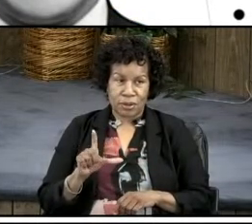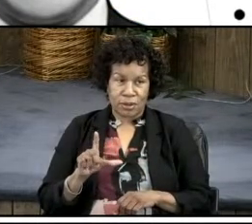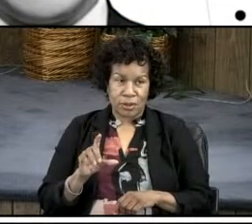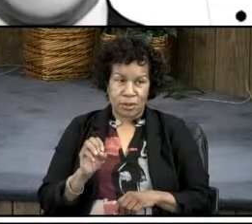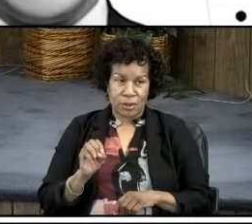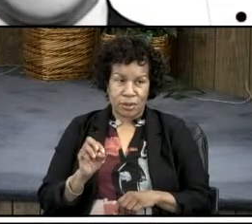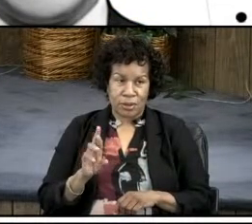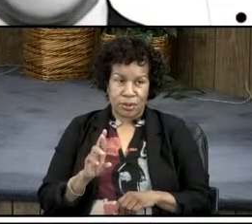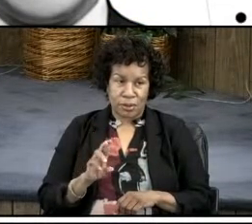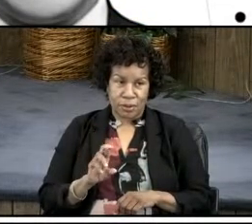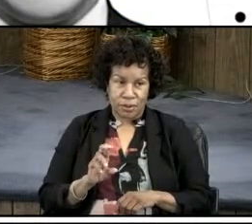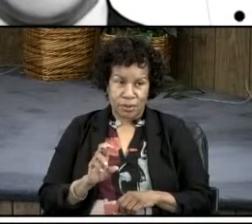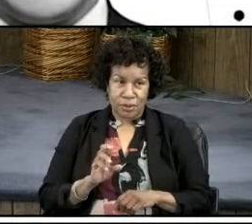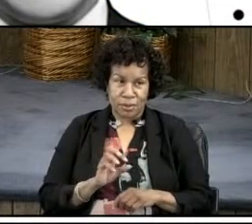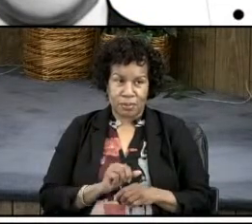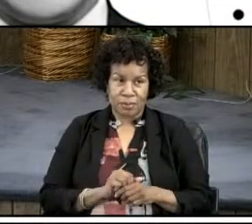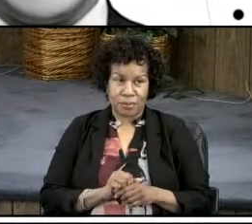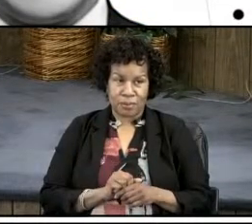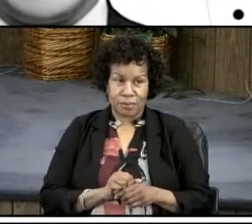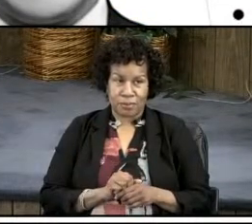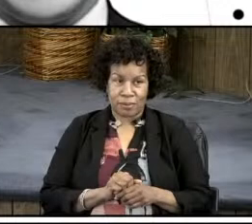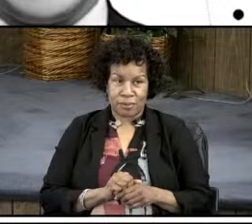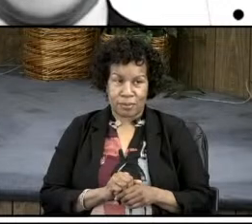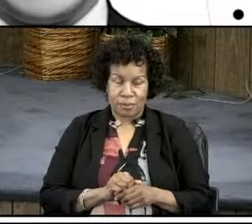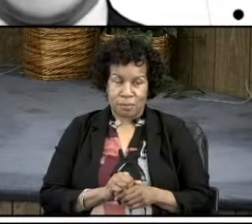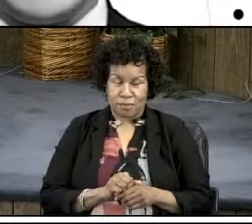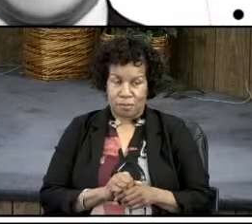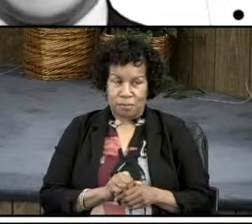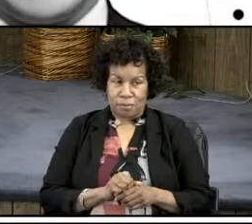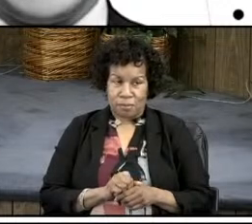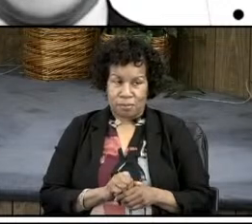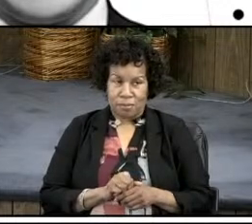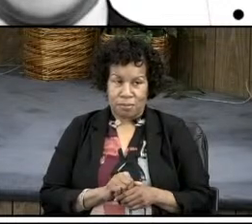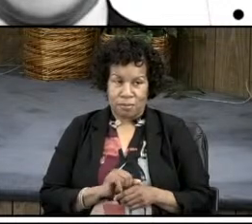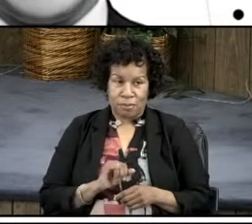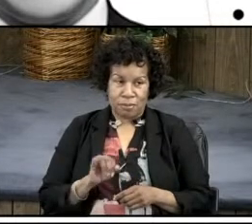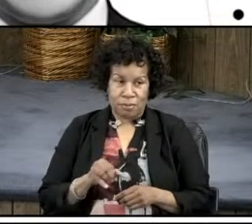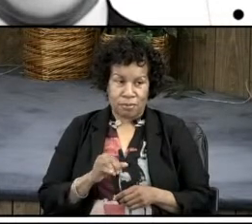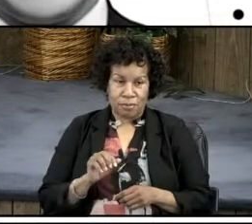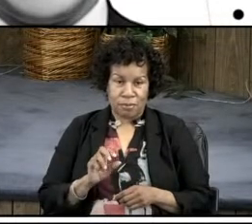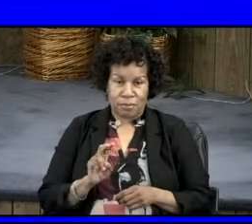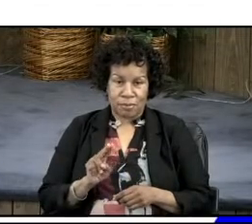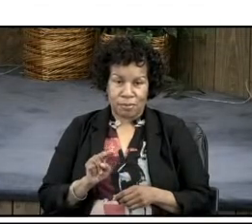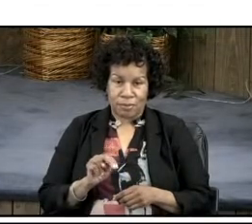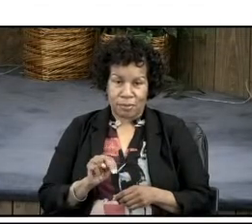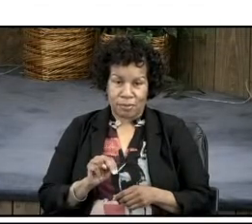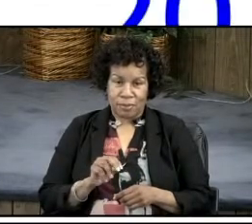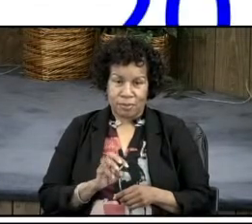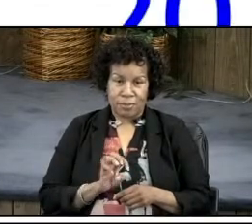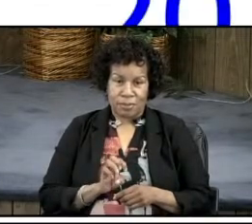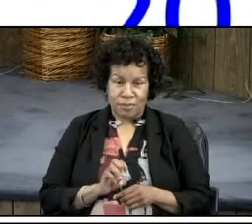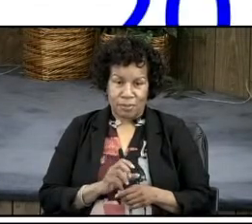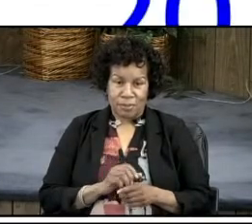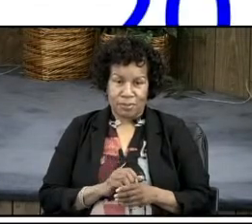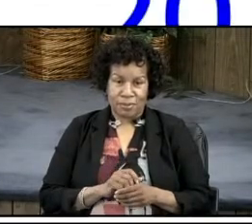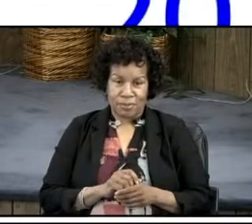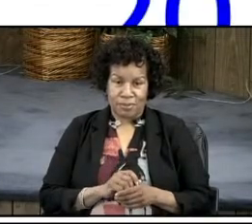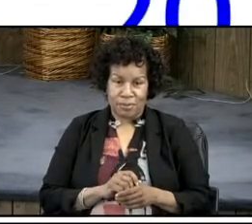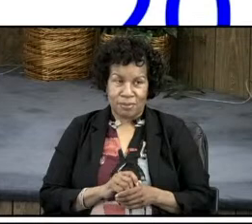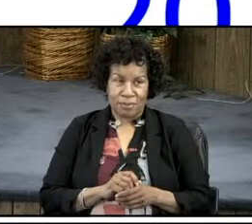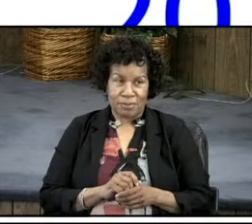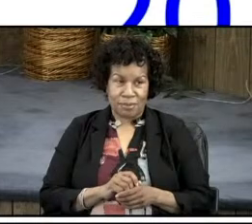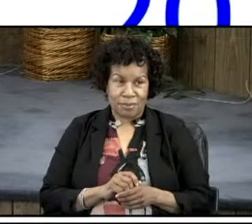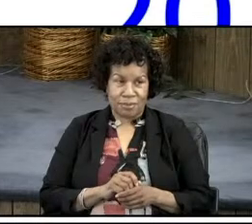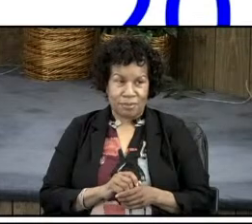Pastor Daniel Golenvinko of our Ethan Temple Church there in Dayton, Ohio. On June